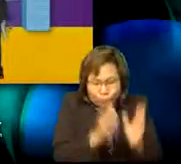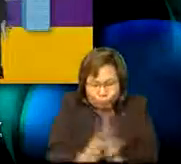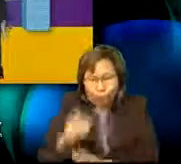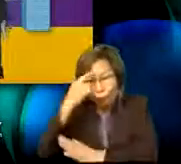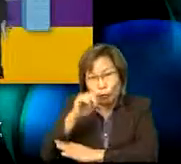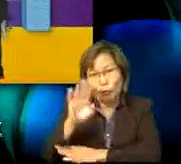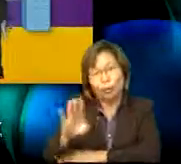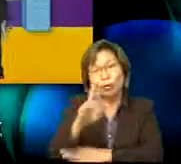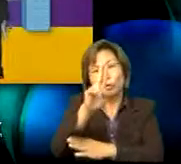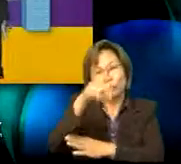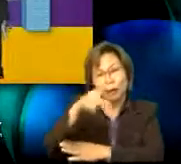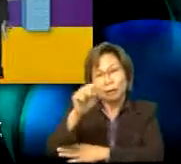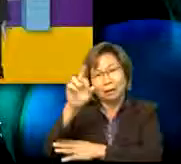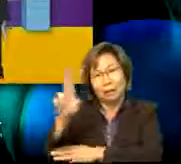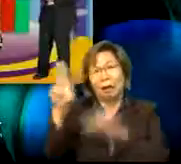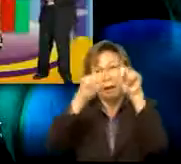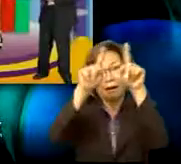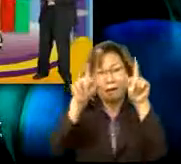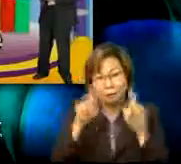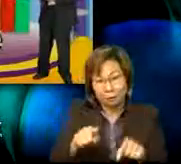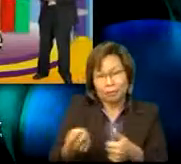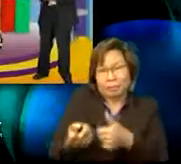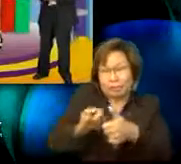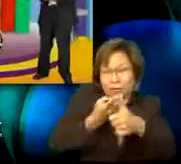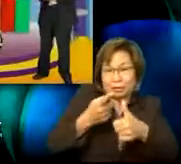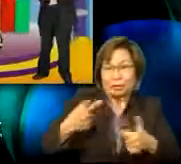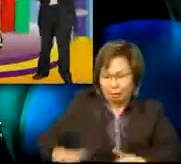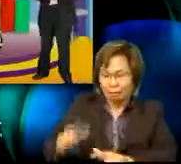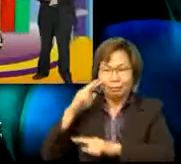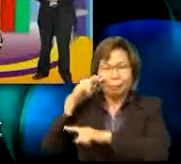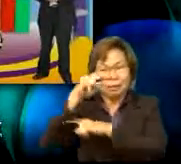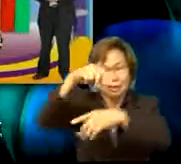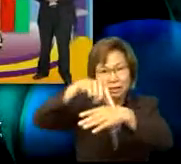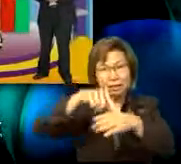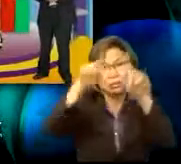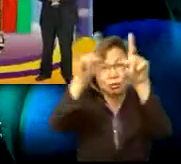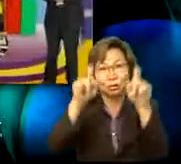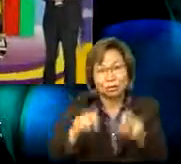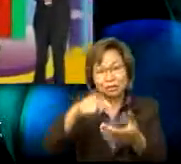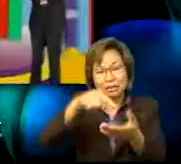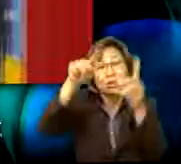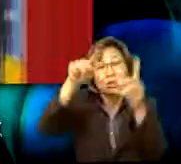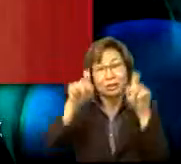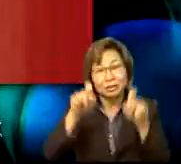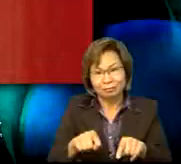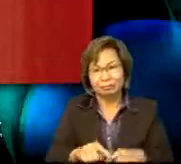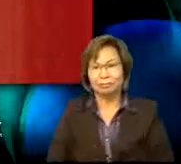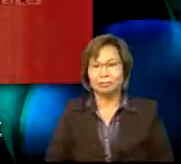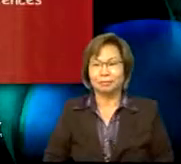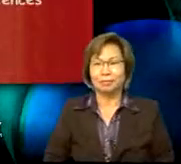you're preparing for your UPSR examination. First, let's look at this question.